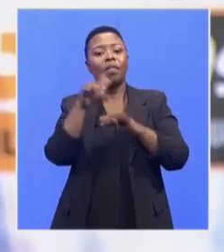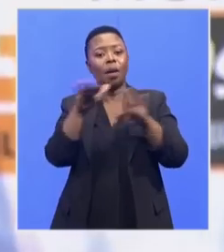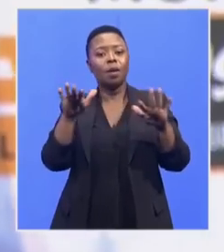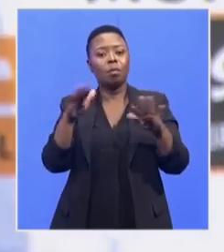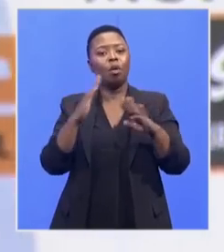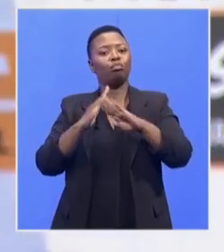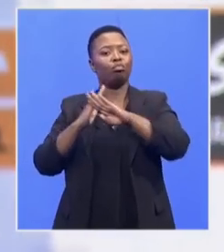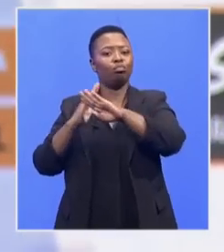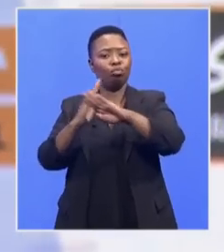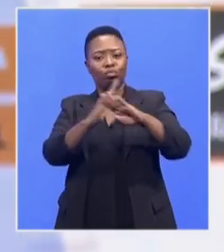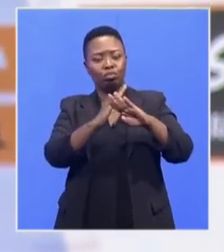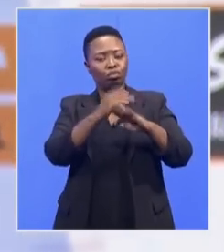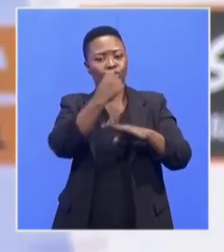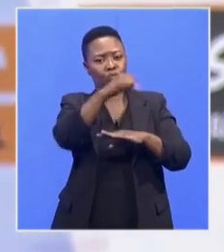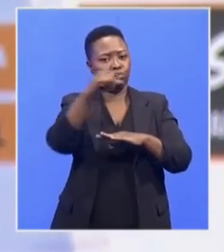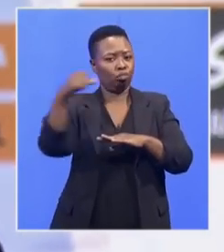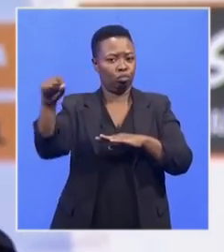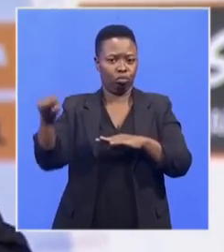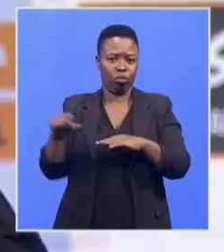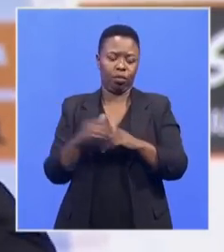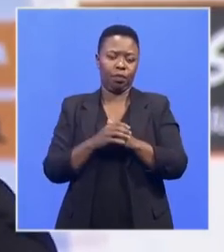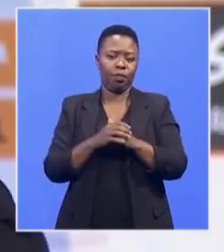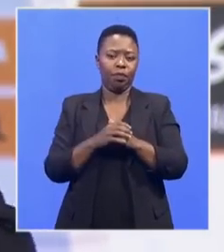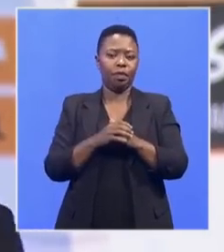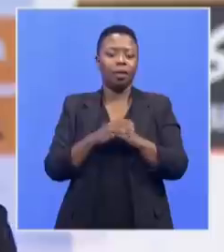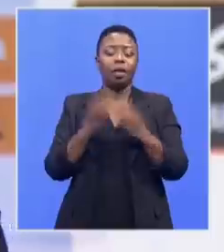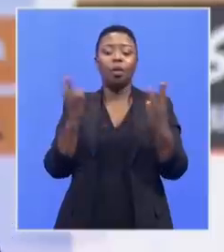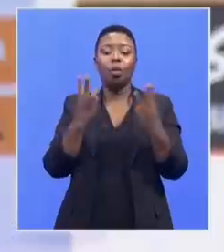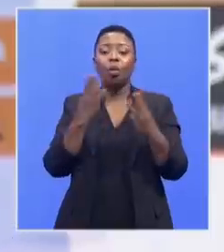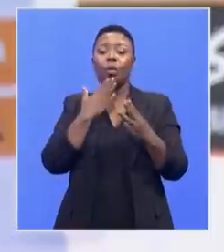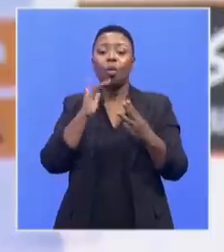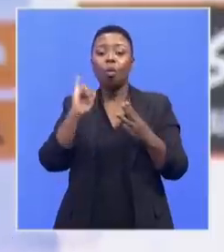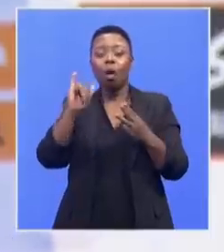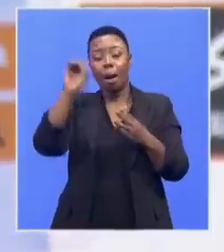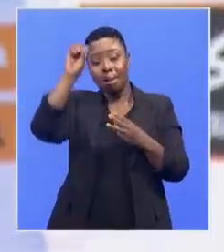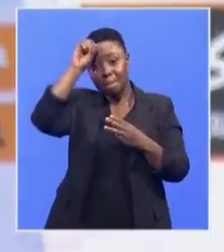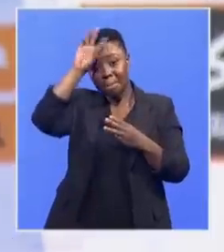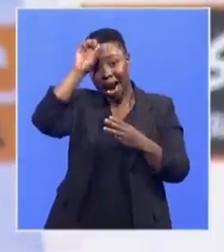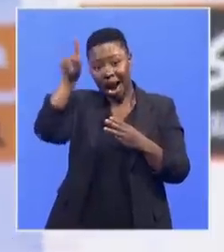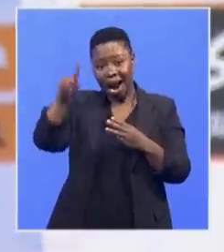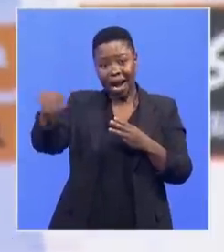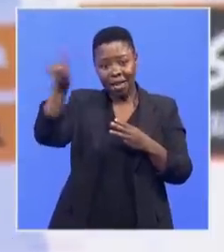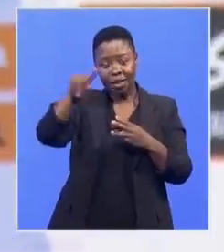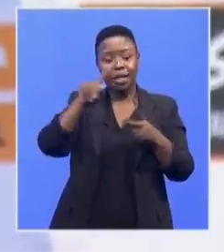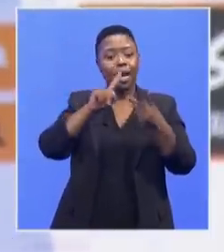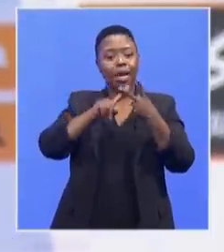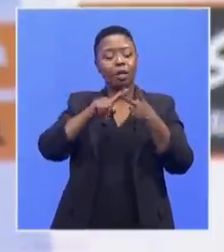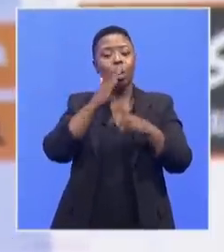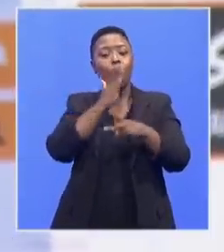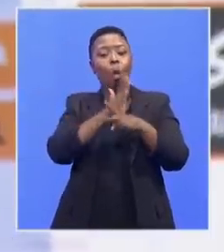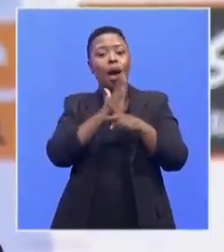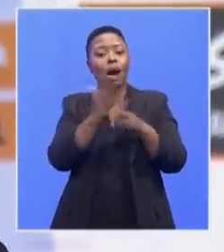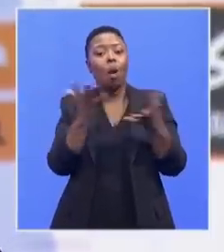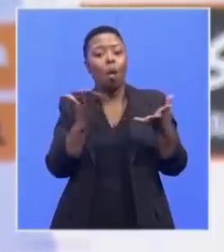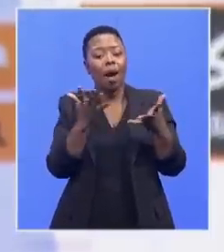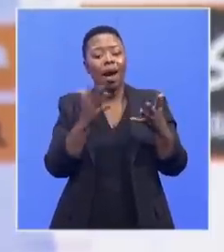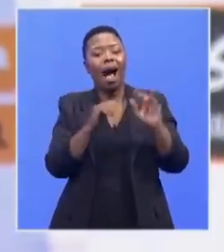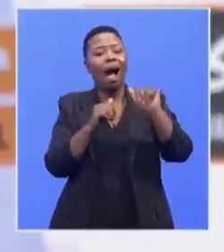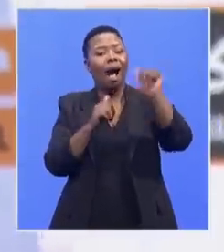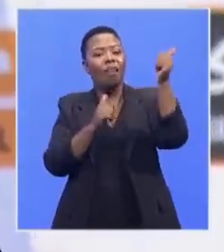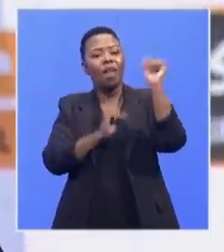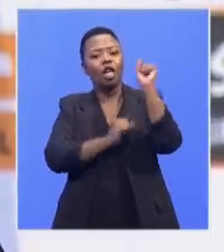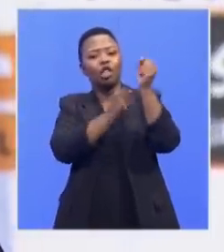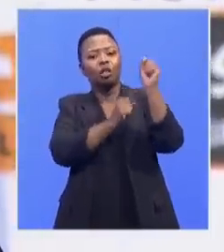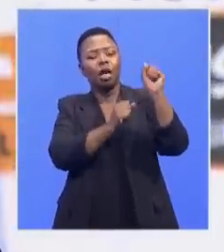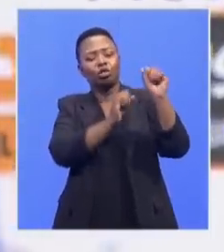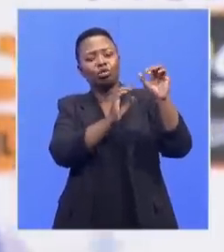ba sebetsang di mining le bao ba sebetsang mo di industry tse ding tse